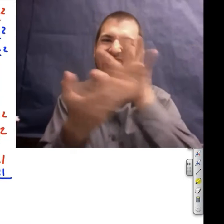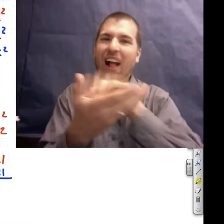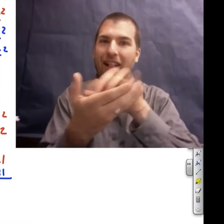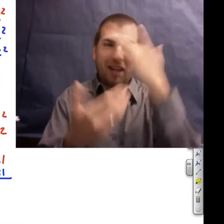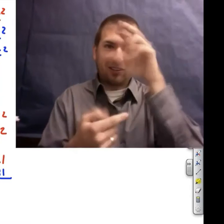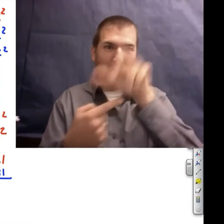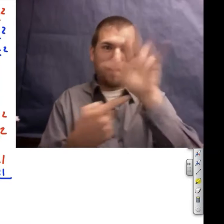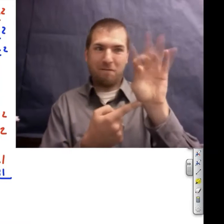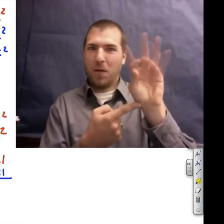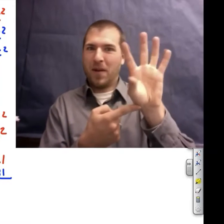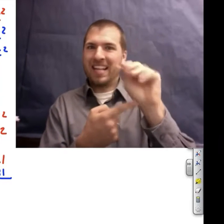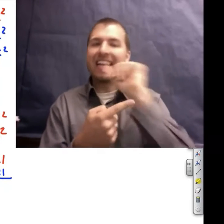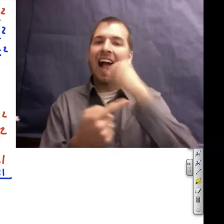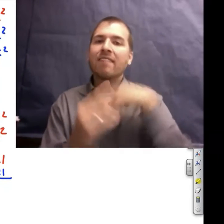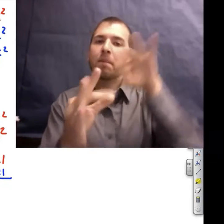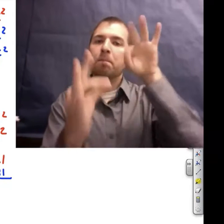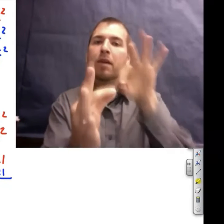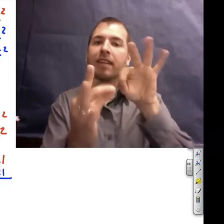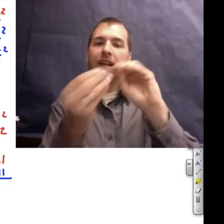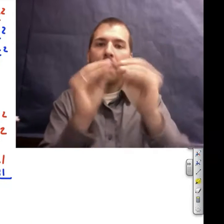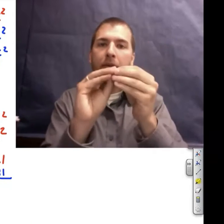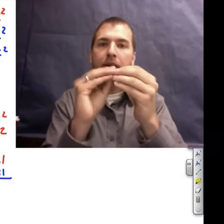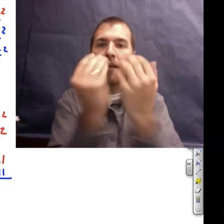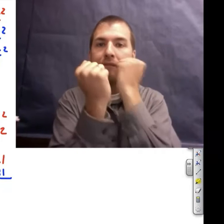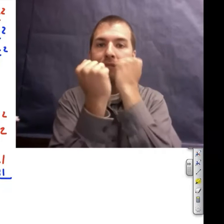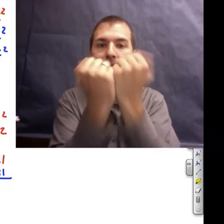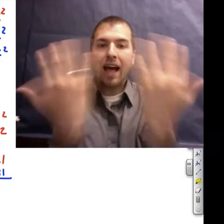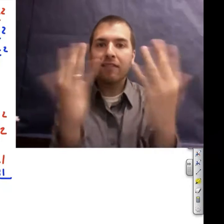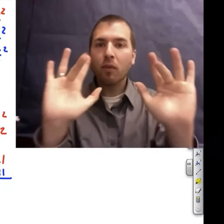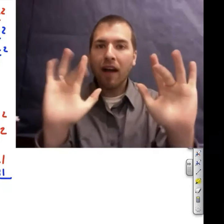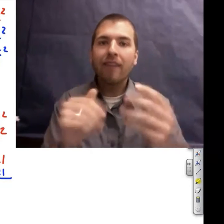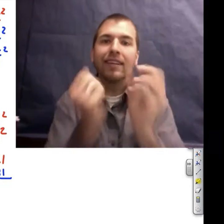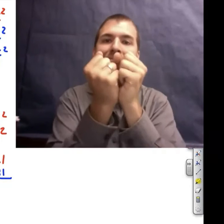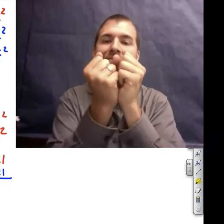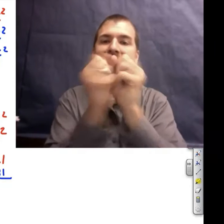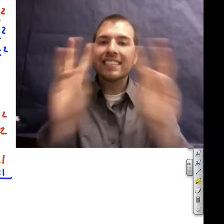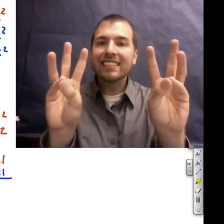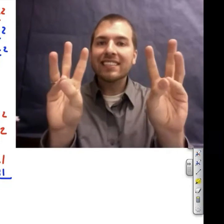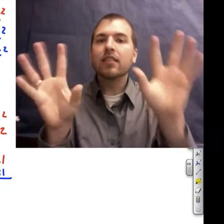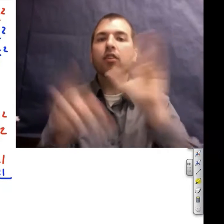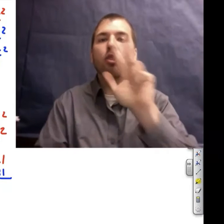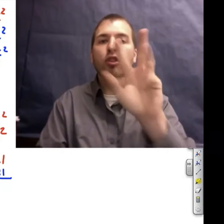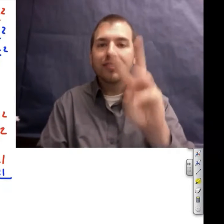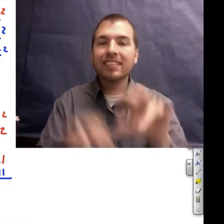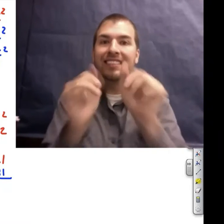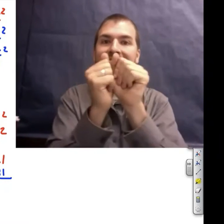equals, again, you could probably use a calculator. It doesn't have a perfect square.